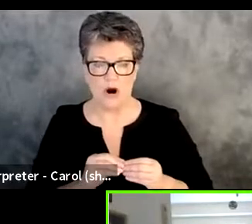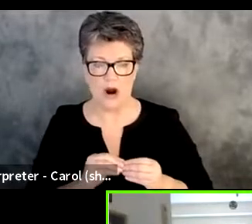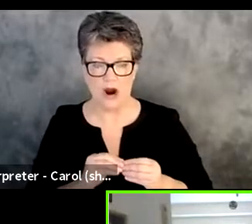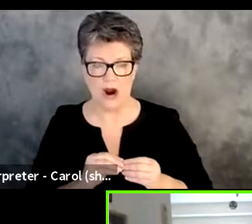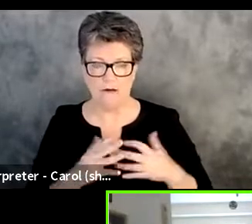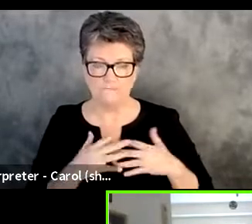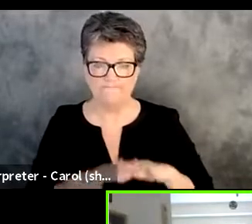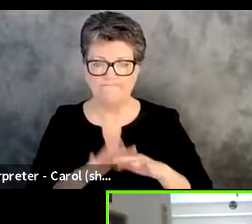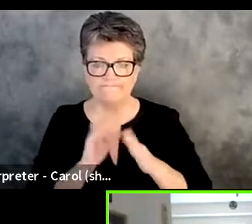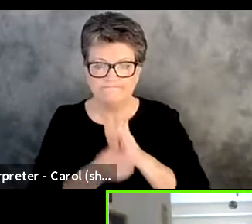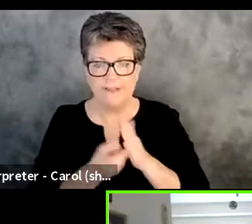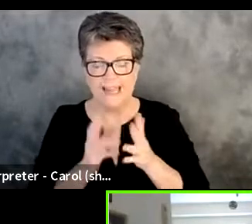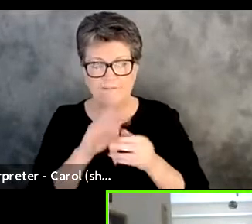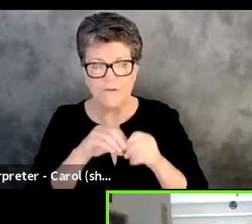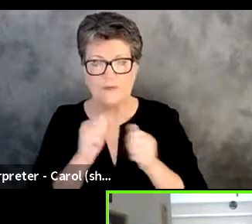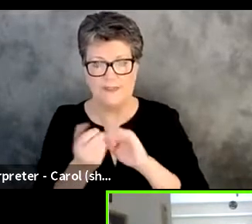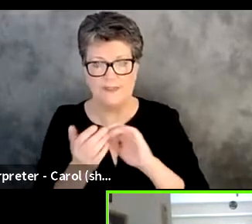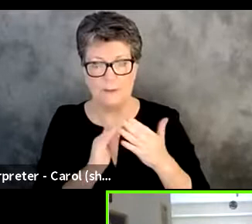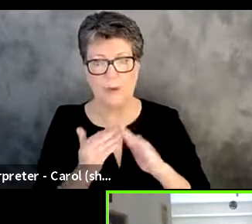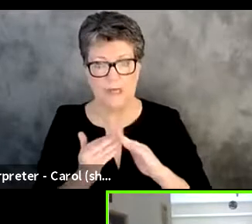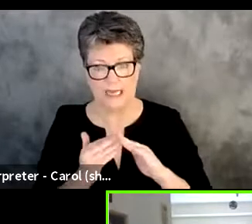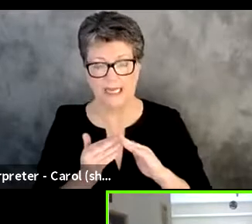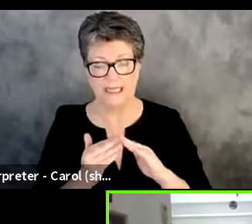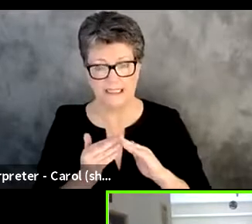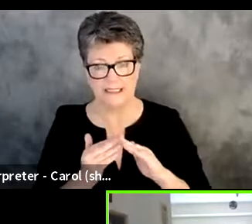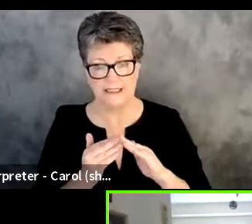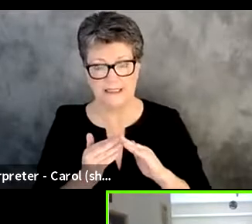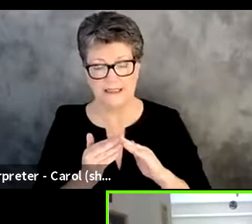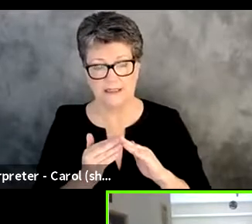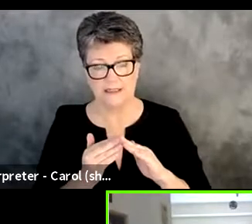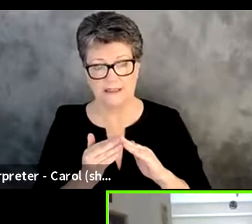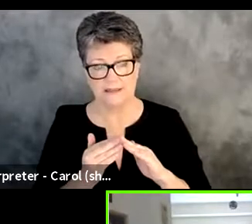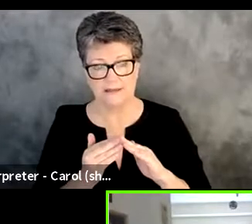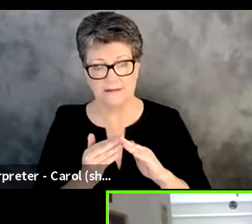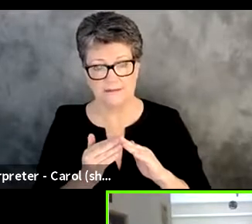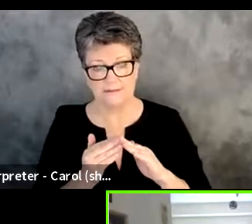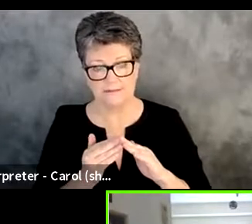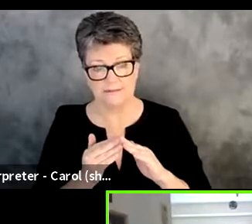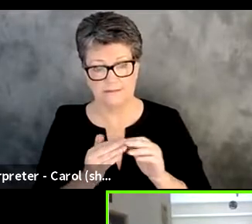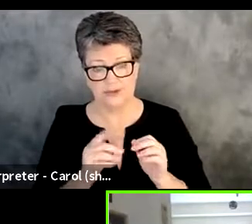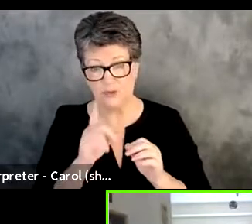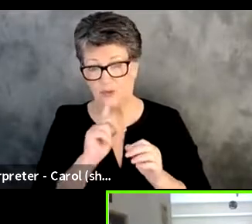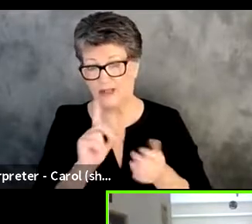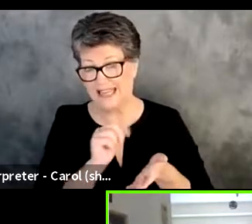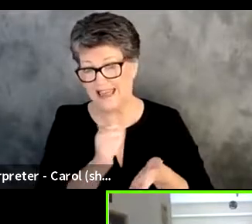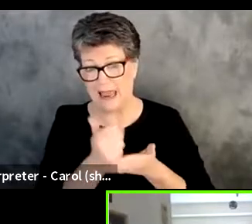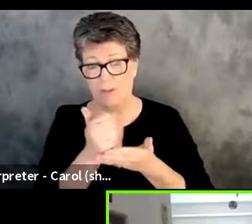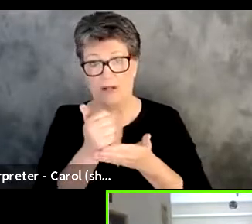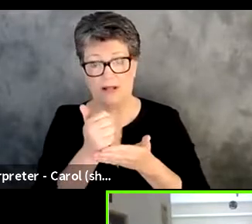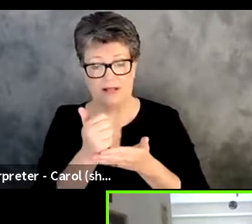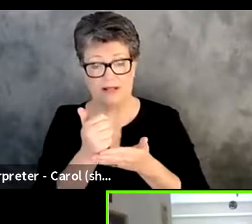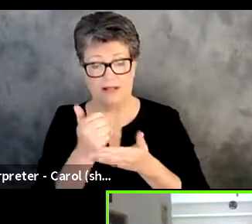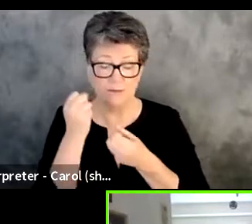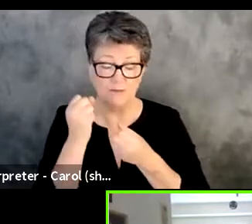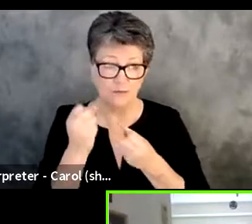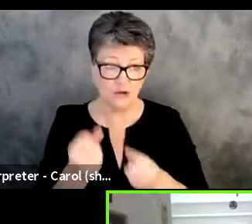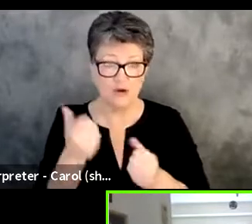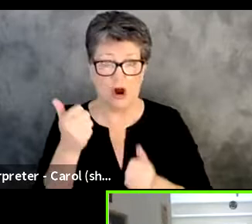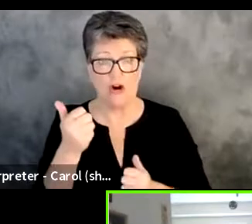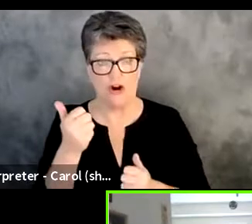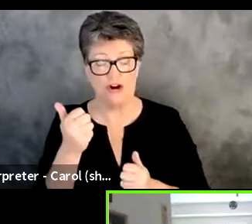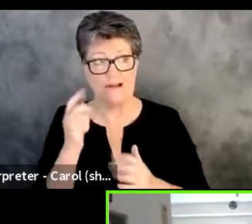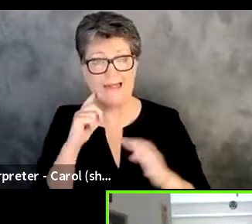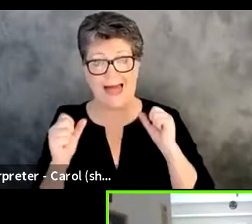integrally involved within the communities to really enable stronger, louder